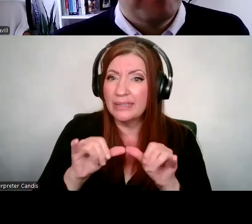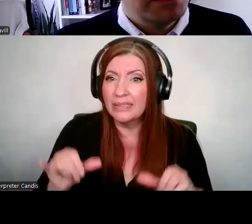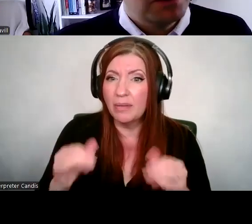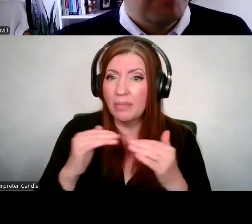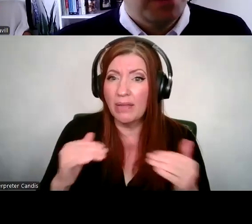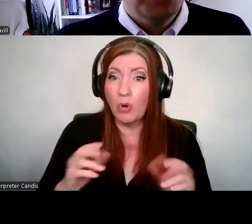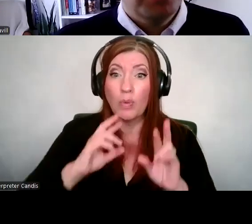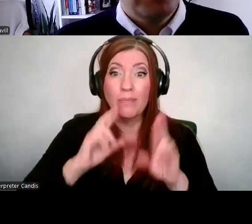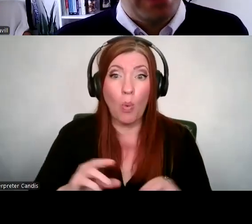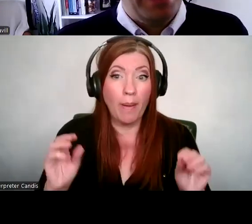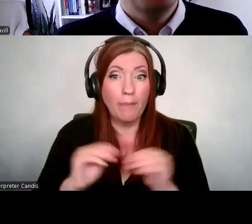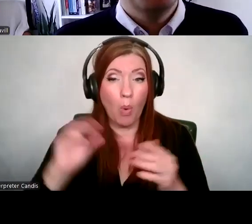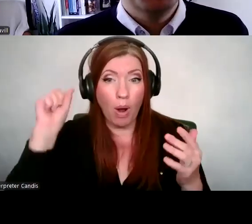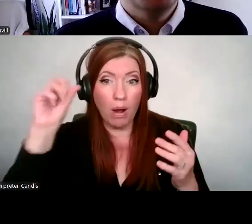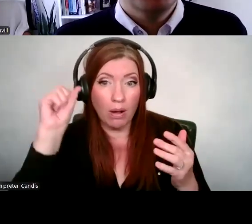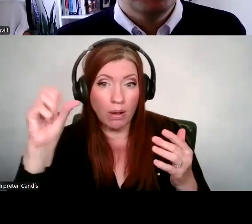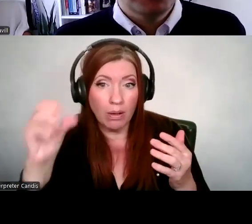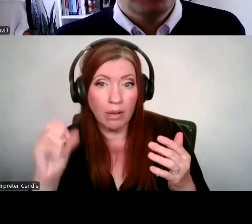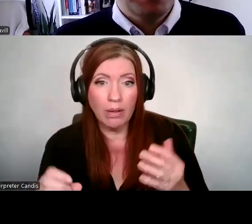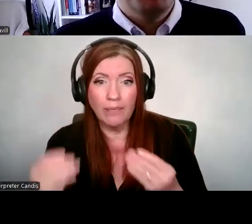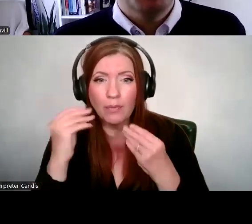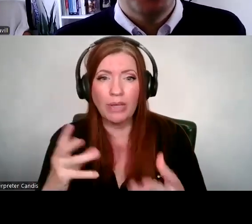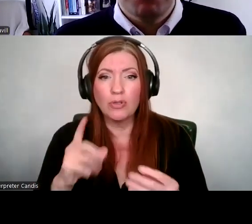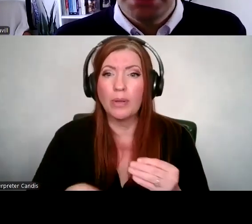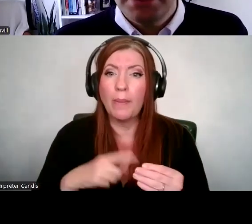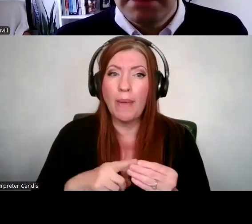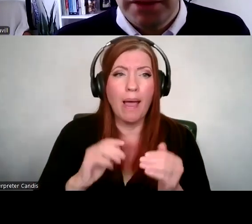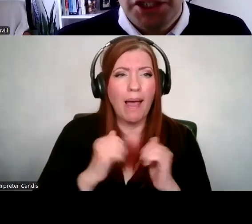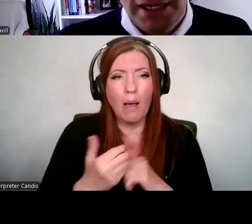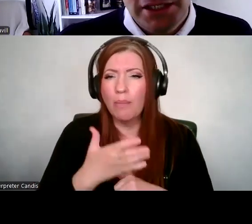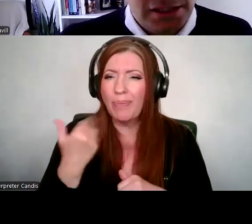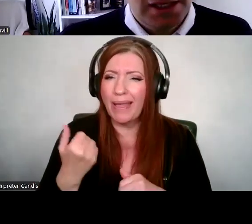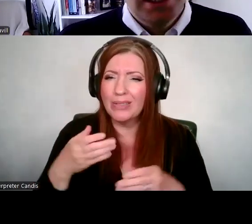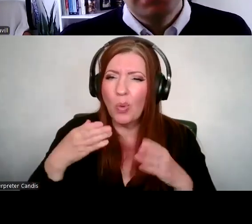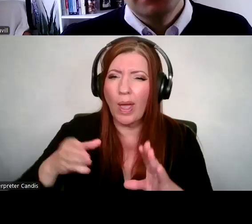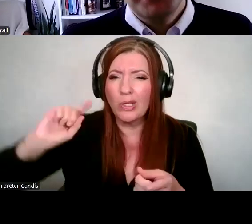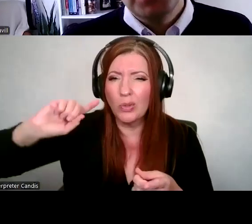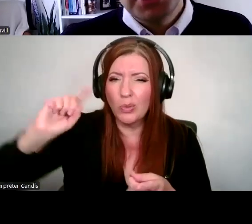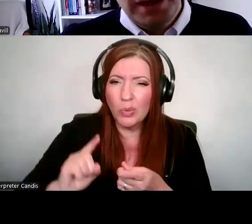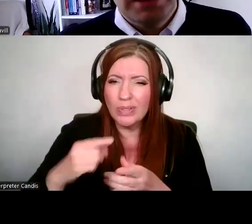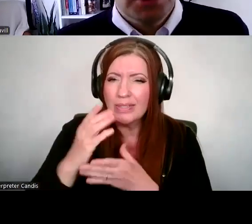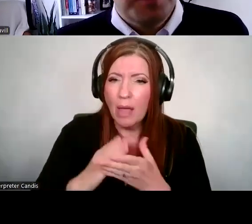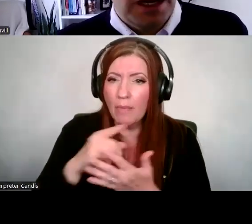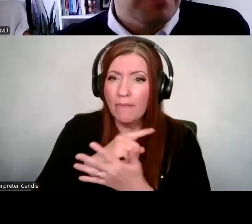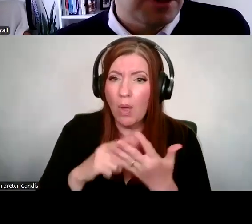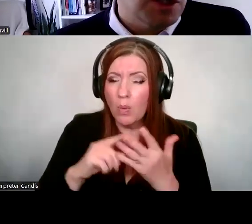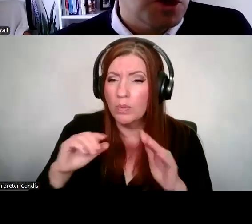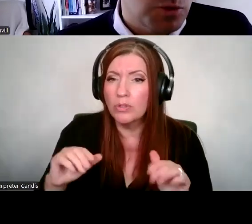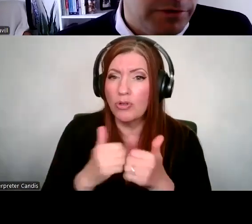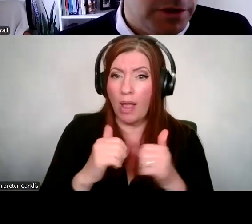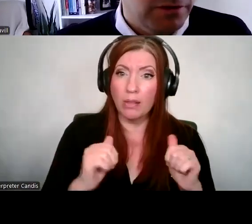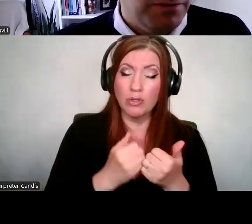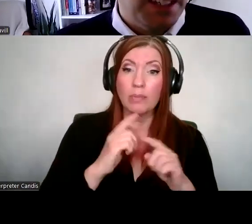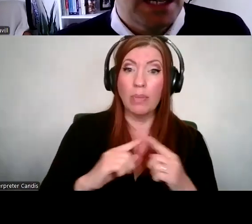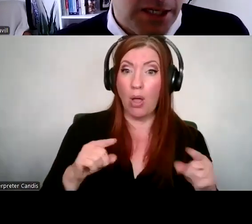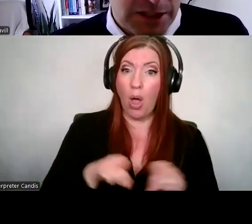more information around sort of how these different groups thought about best ways to mitigate some of these challenges. But then also, sort of a number of solutions were